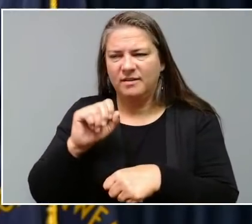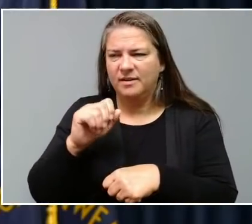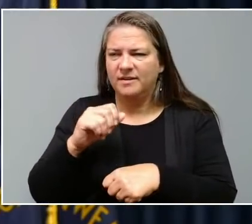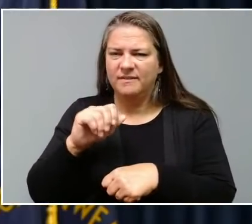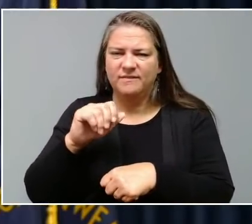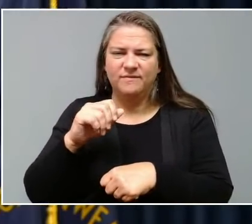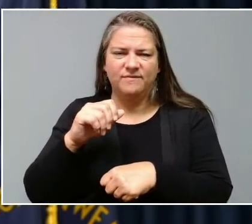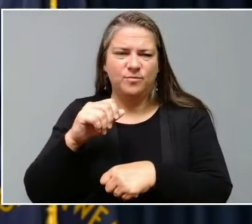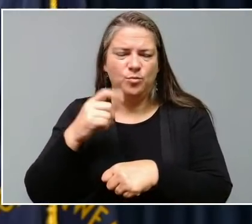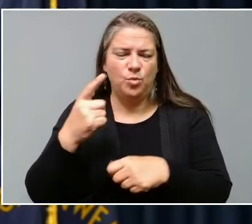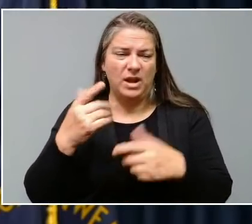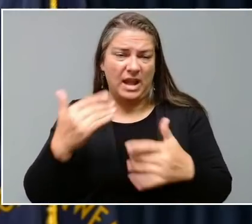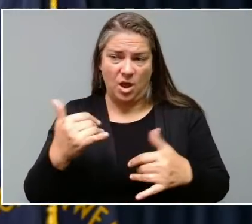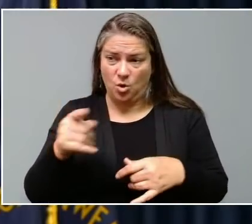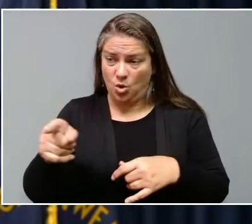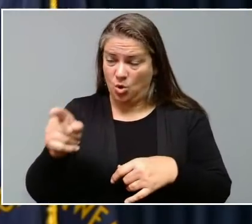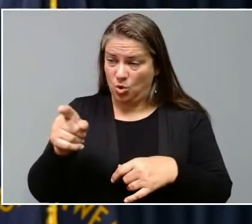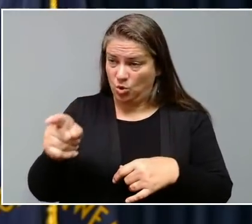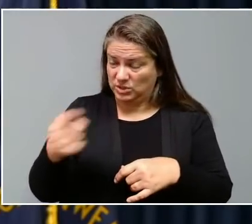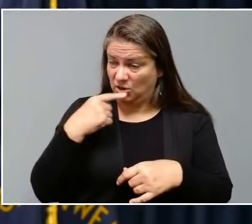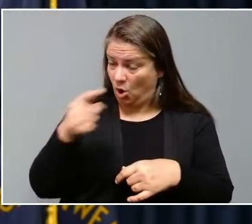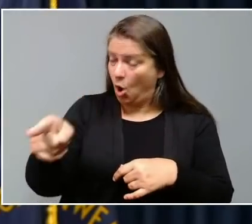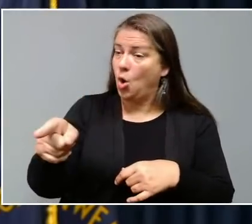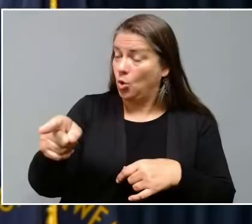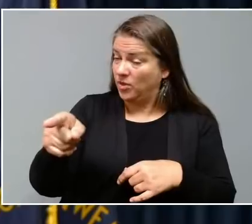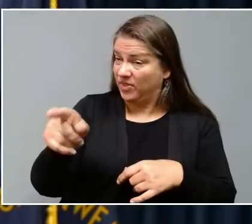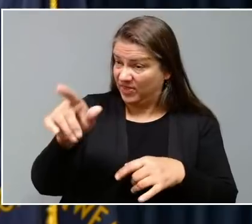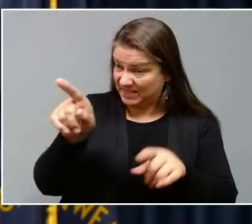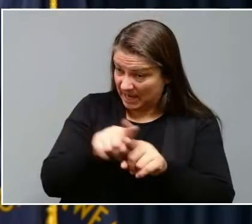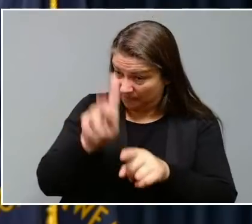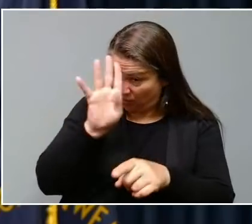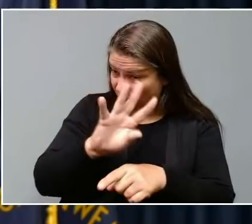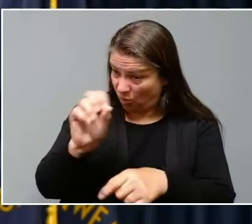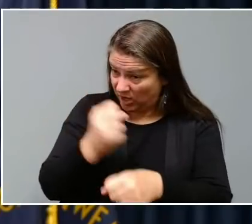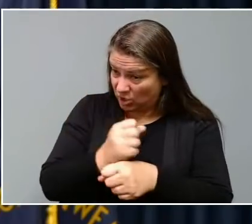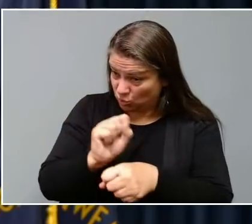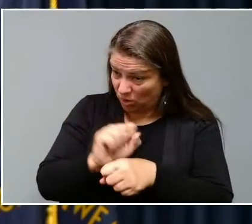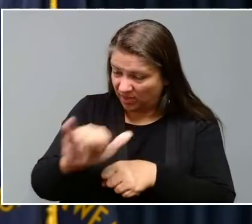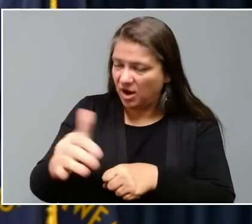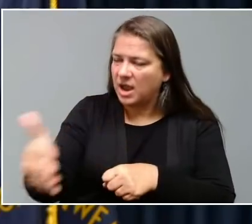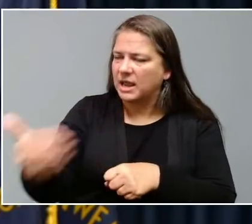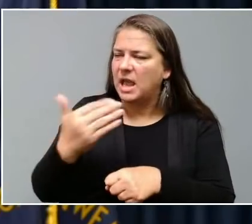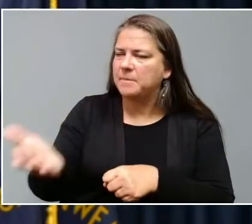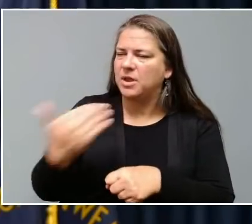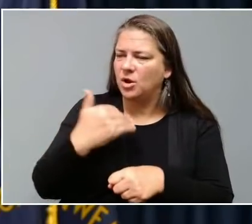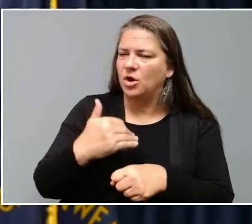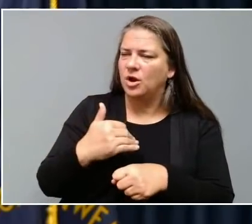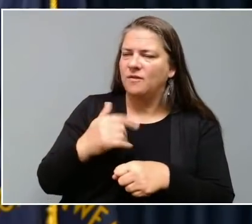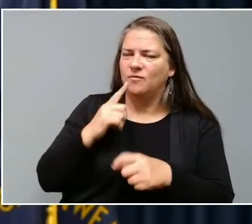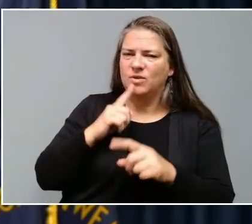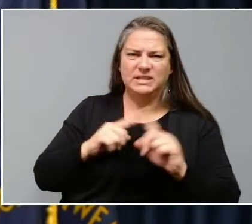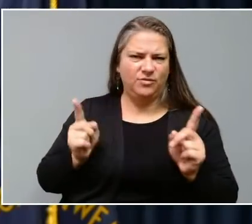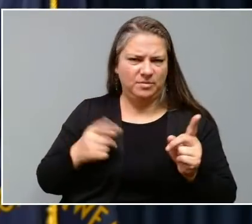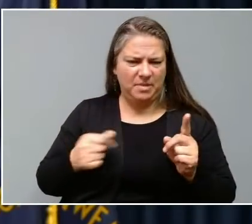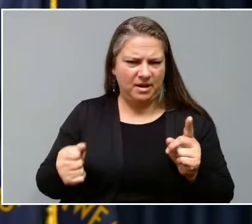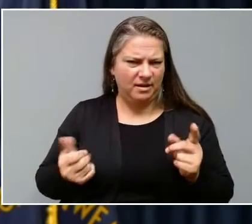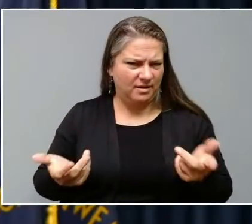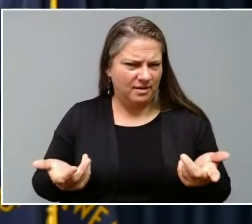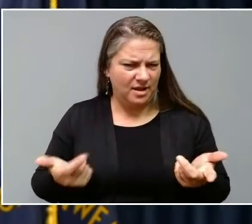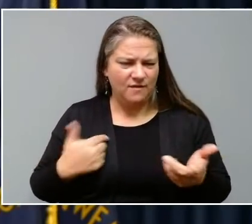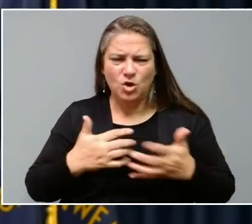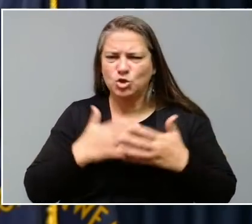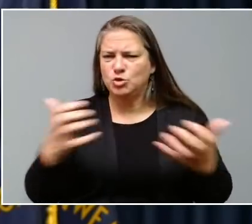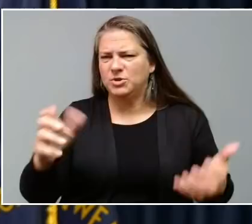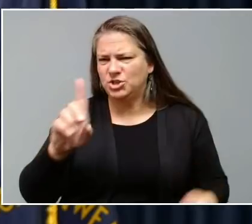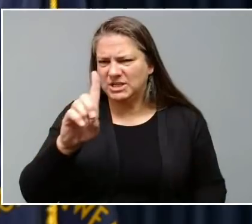and now we're asking them to show up and do the same thing for 40 years. I mean, that's a little different. We have too much disability